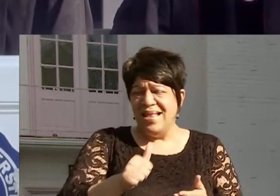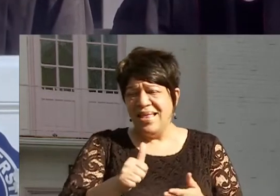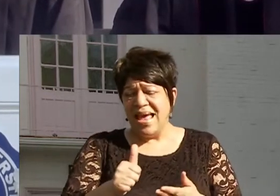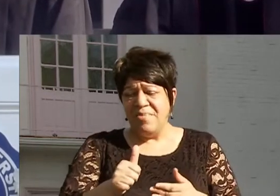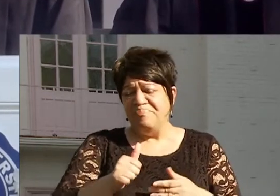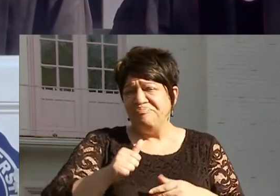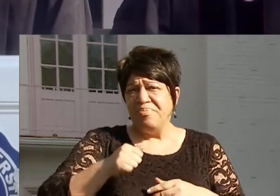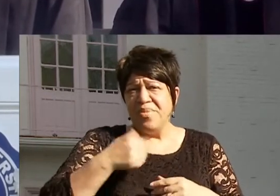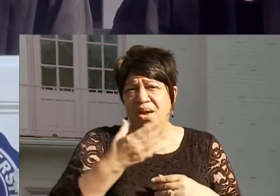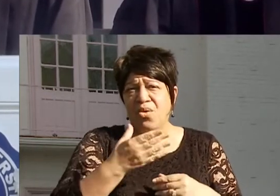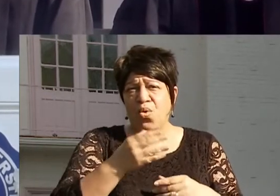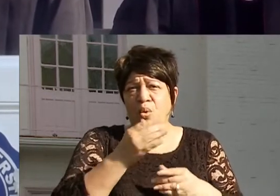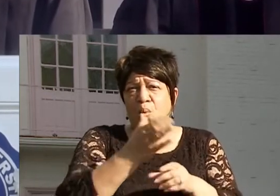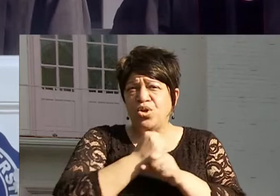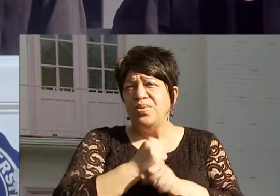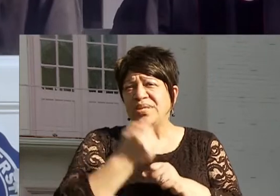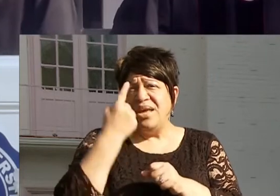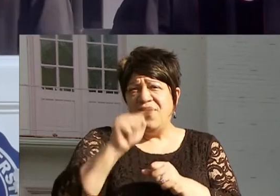school systems.